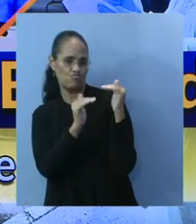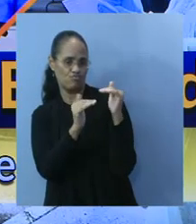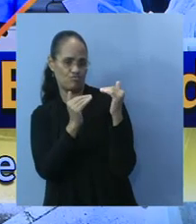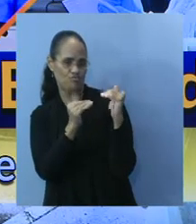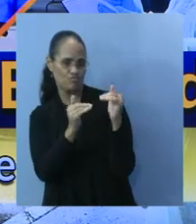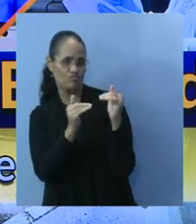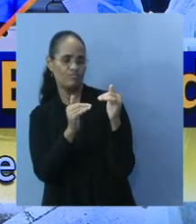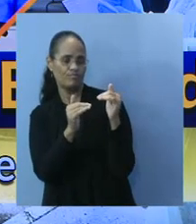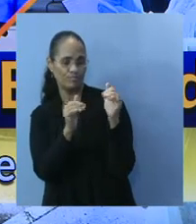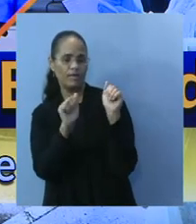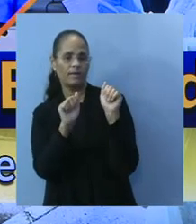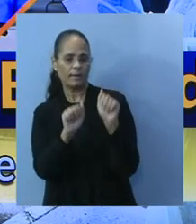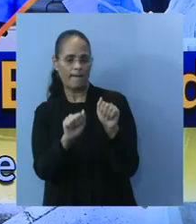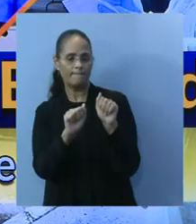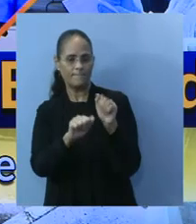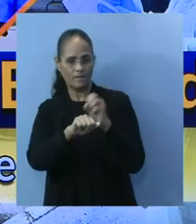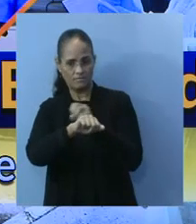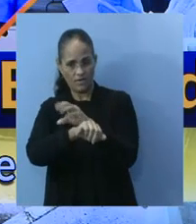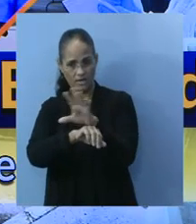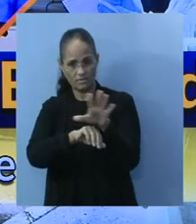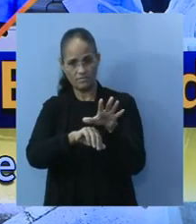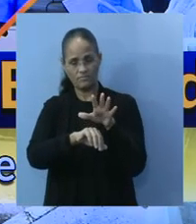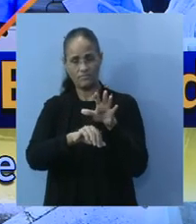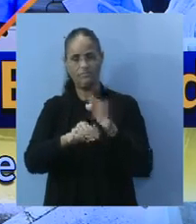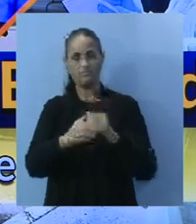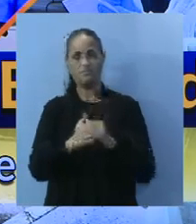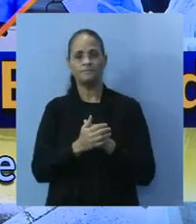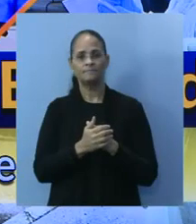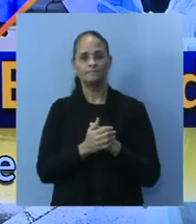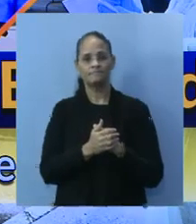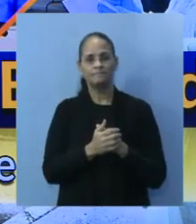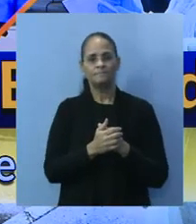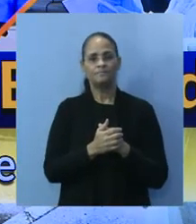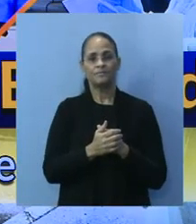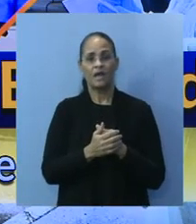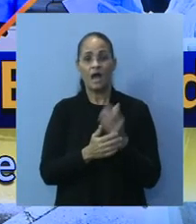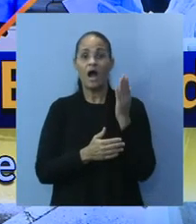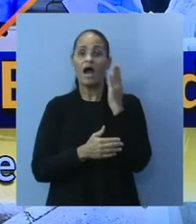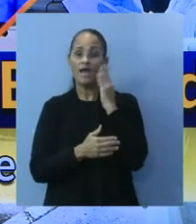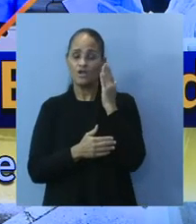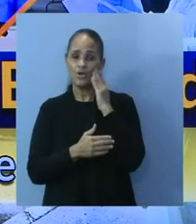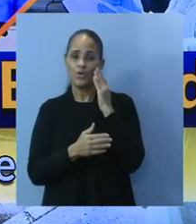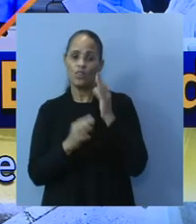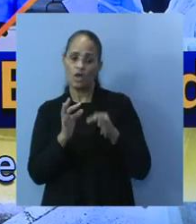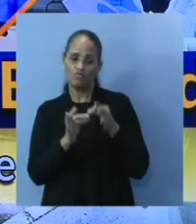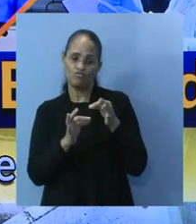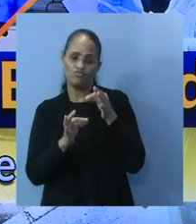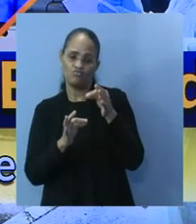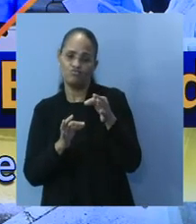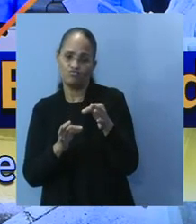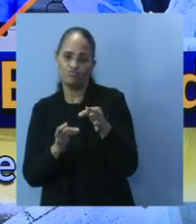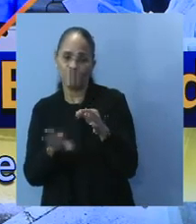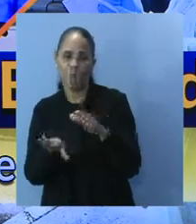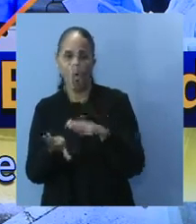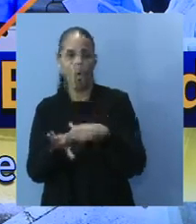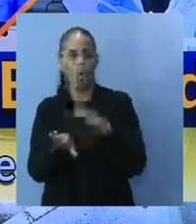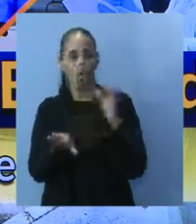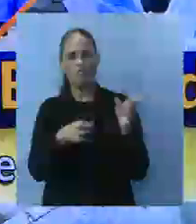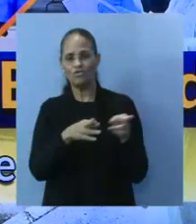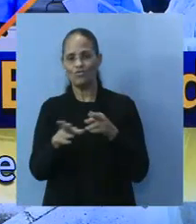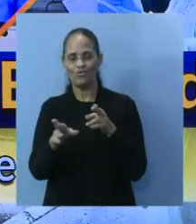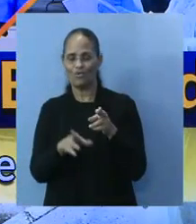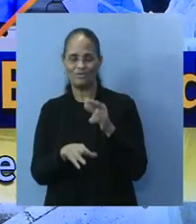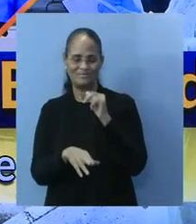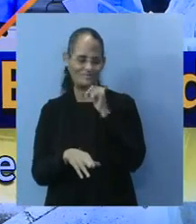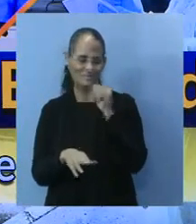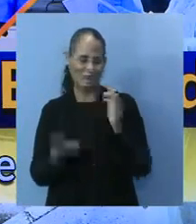to ramp up and be effective. I do know that the extension of curfew may not be welcome news to